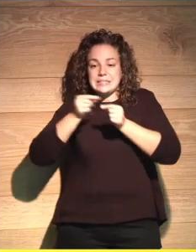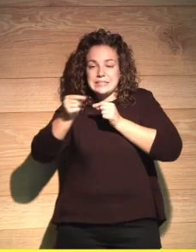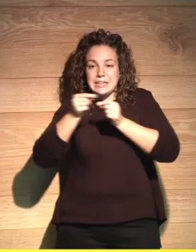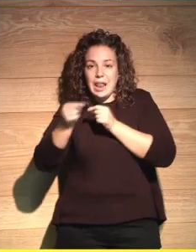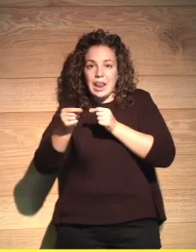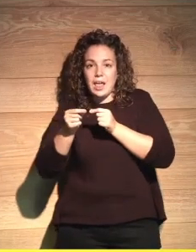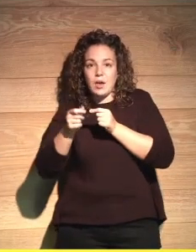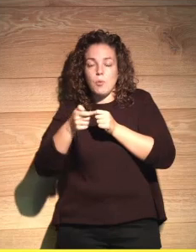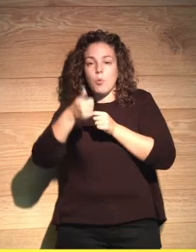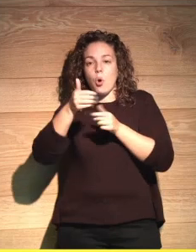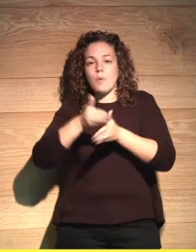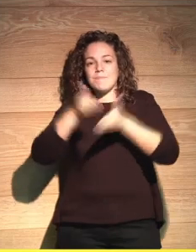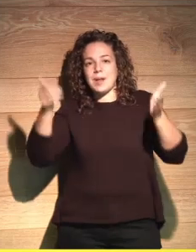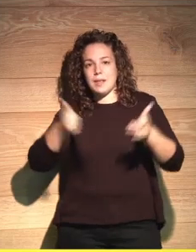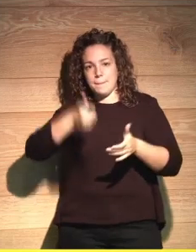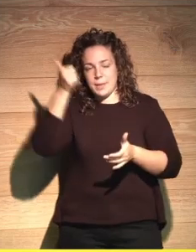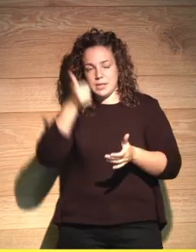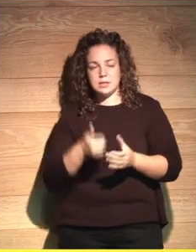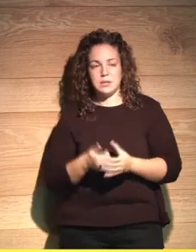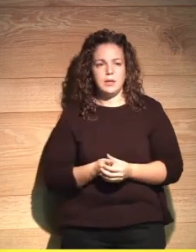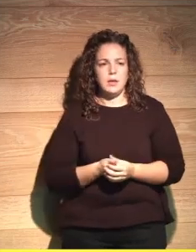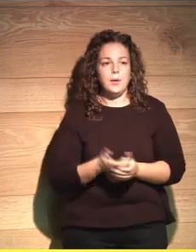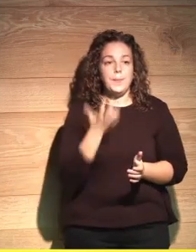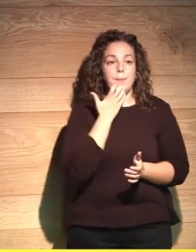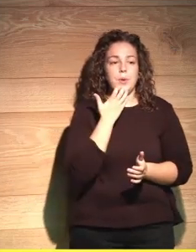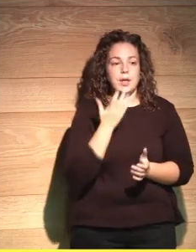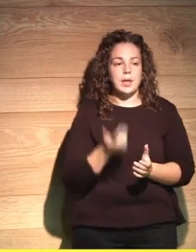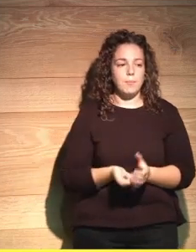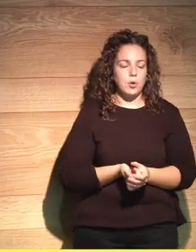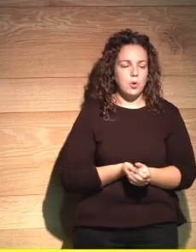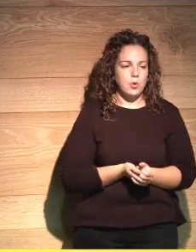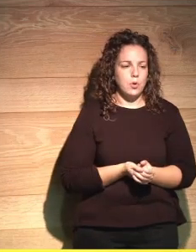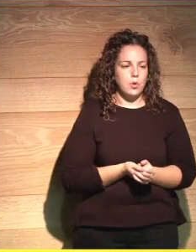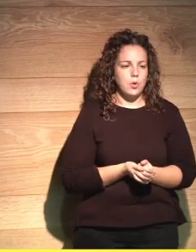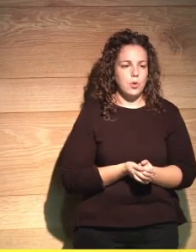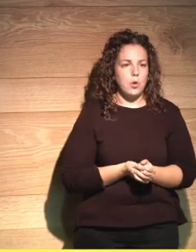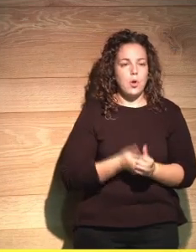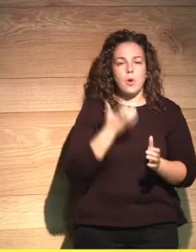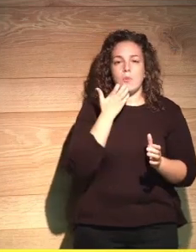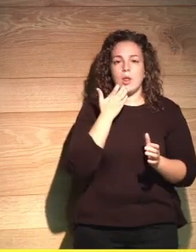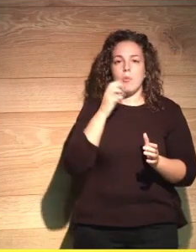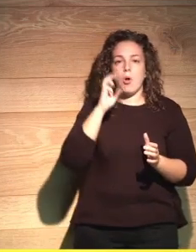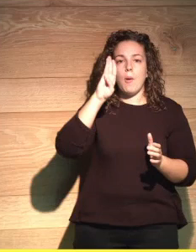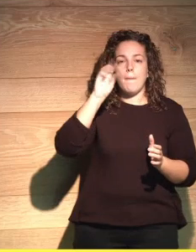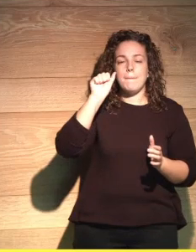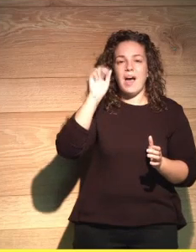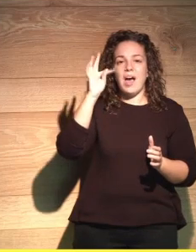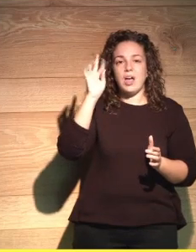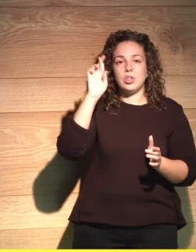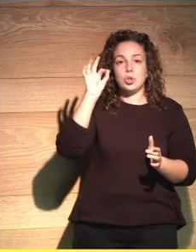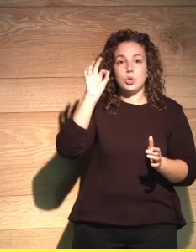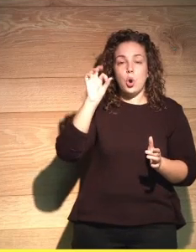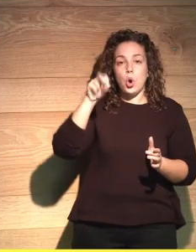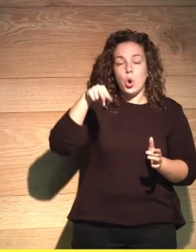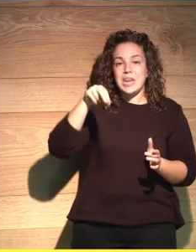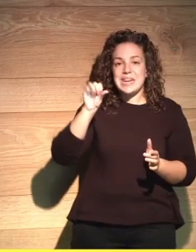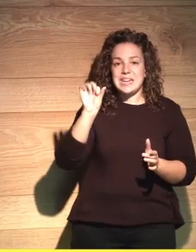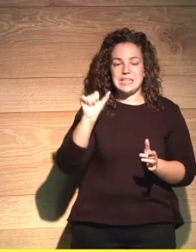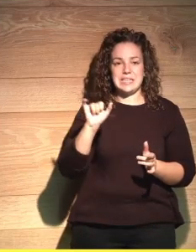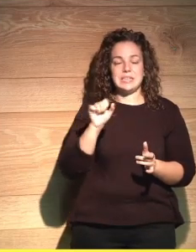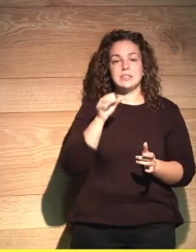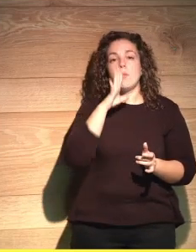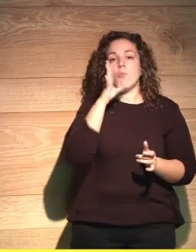find in other things. For instance, in the number of patents. So it's very interesting. We interact with more people. The number grows in the